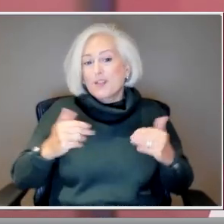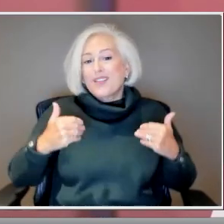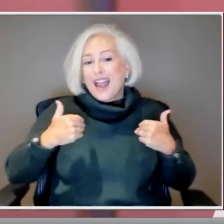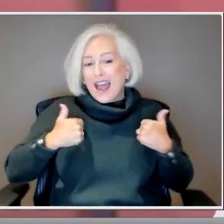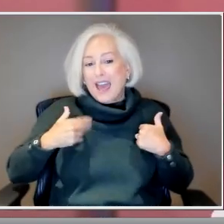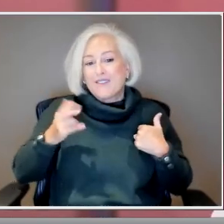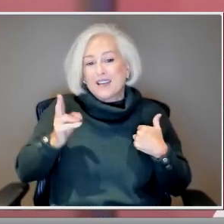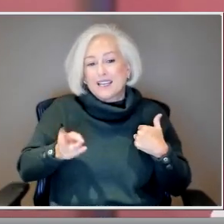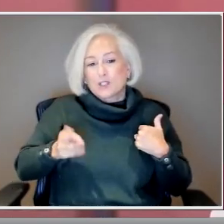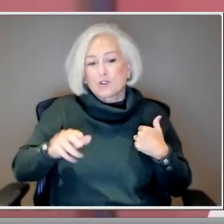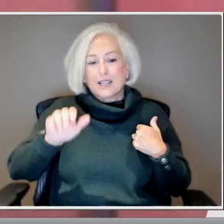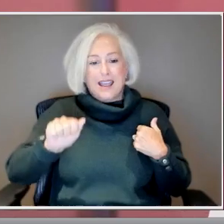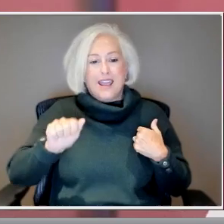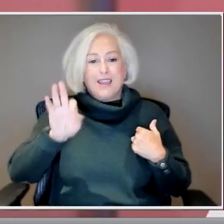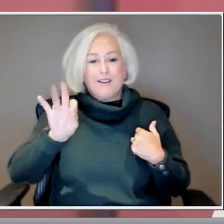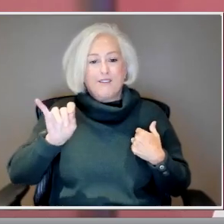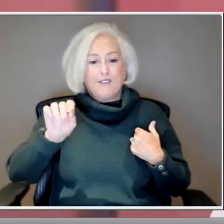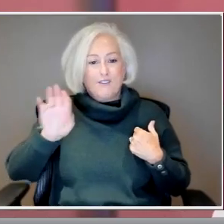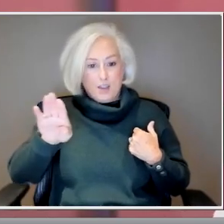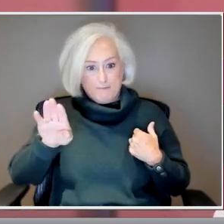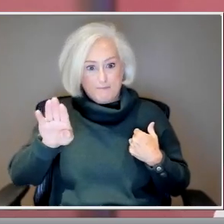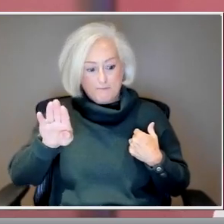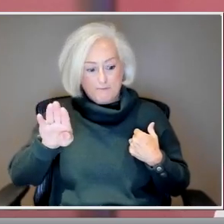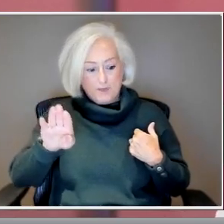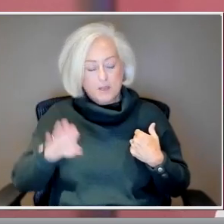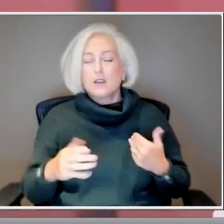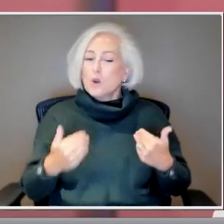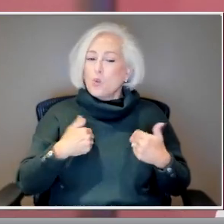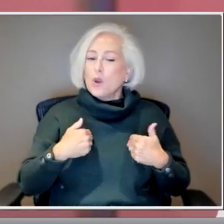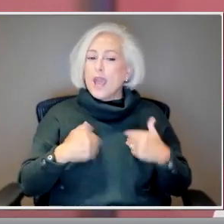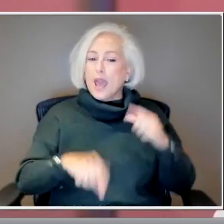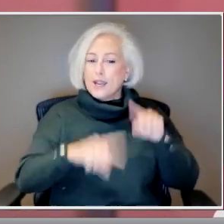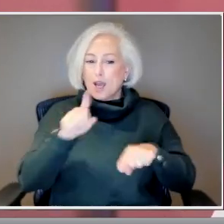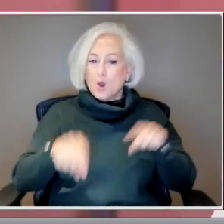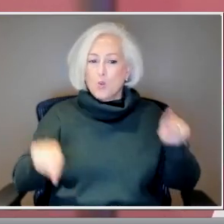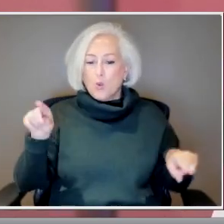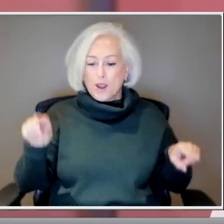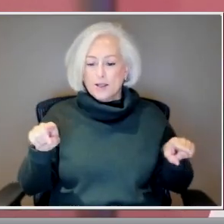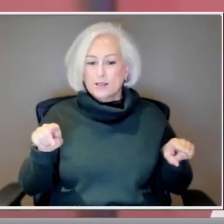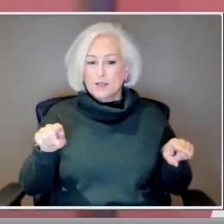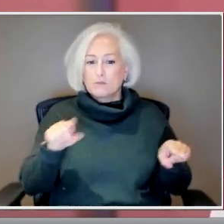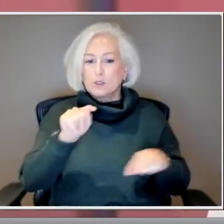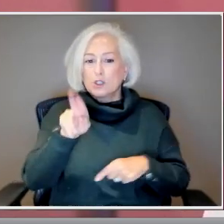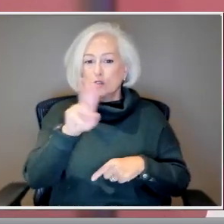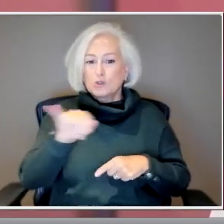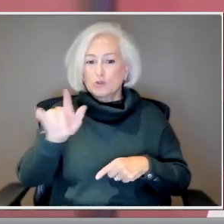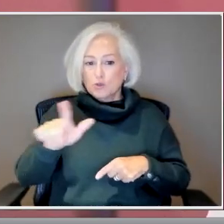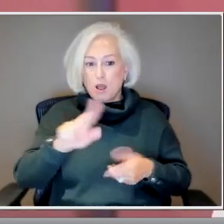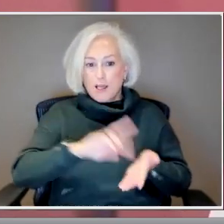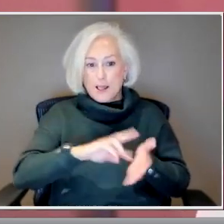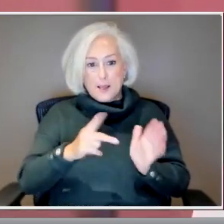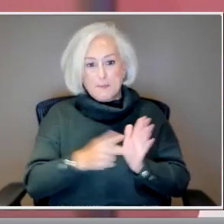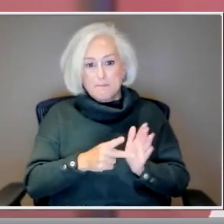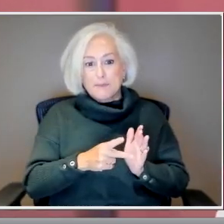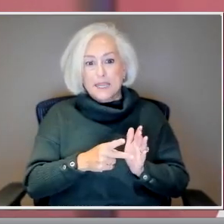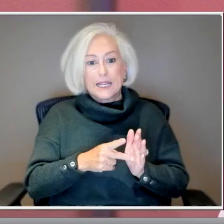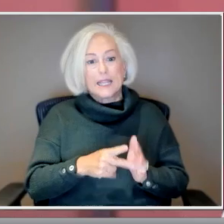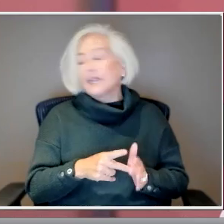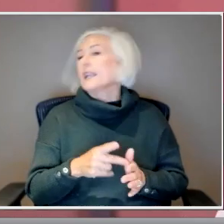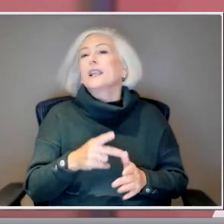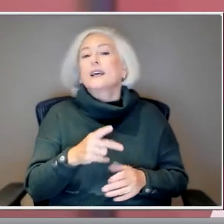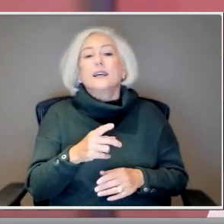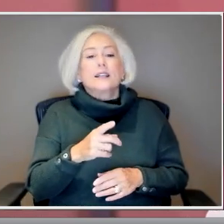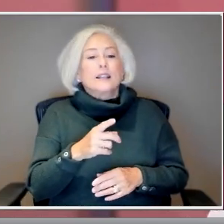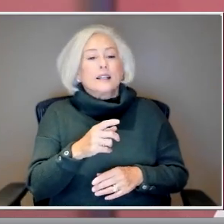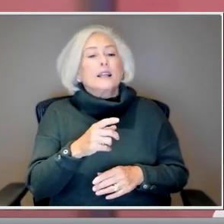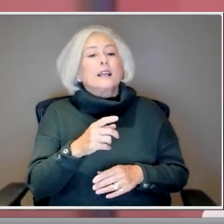randomized trial, meaning that they controlled all the variables. They didn't depend on the patient to tell them how much alcohol they drank. They actually gave them the